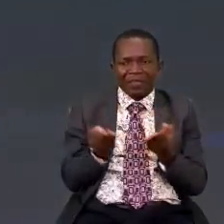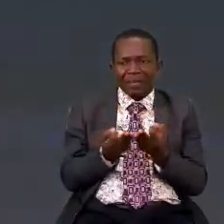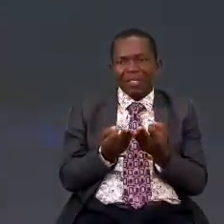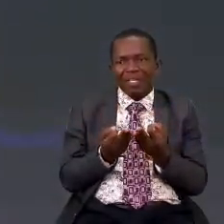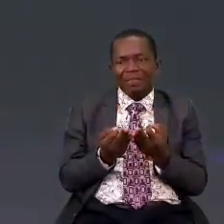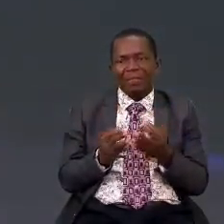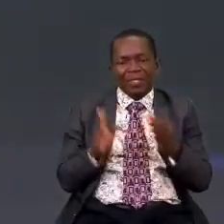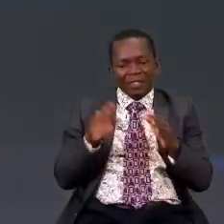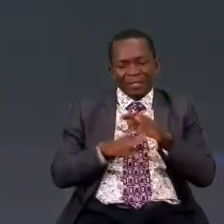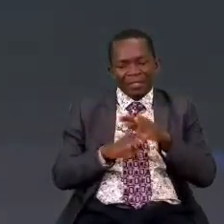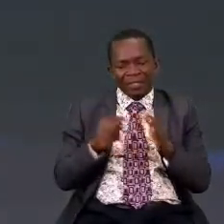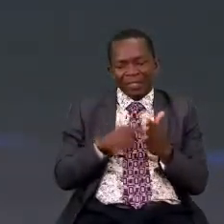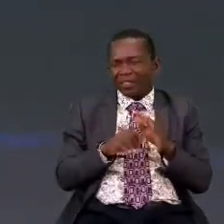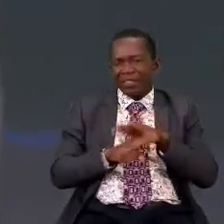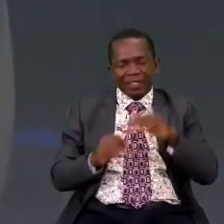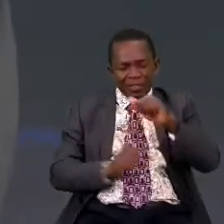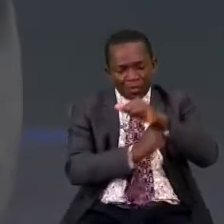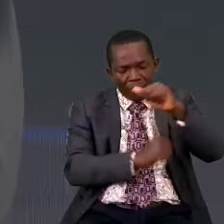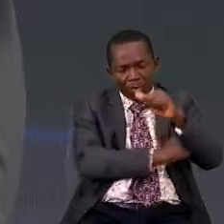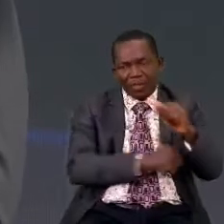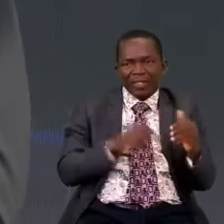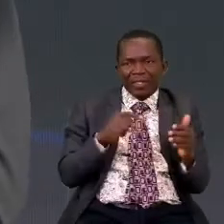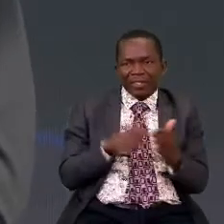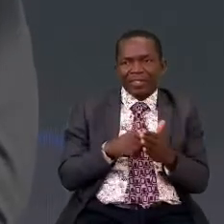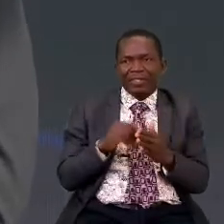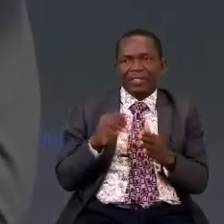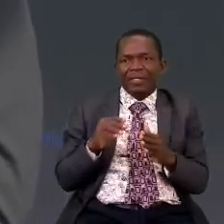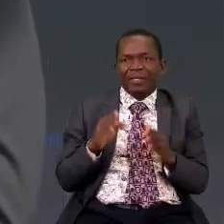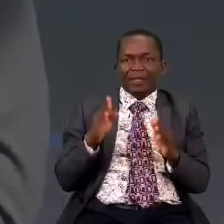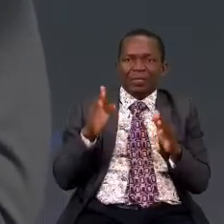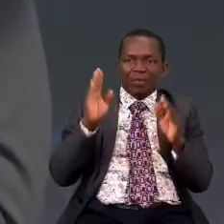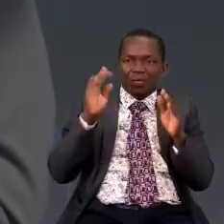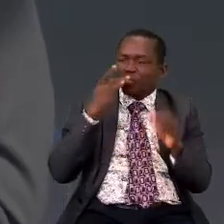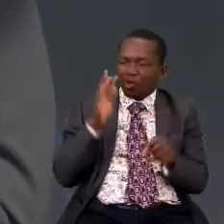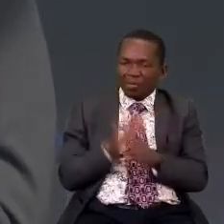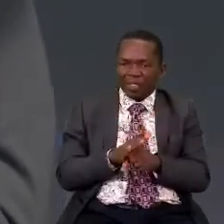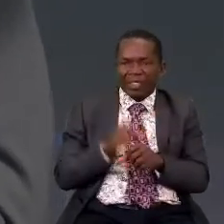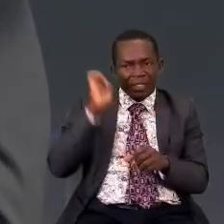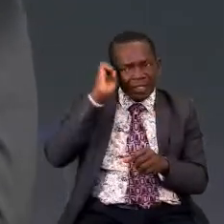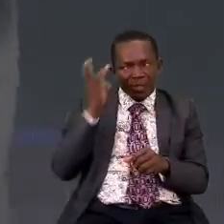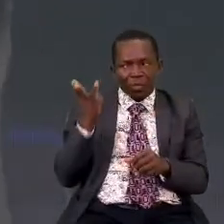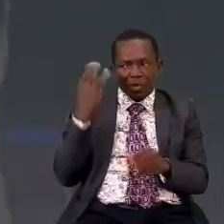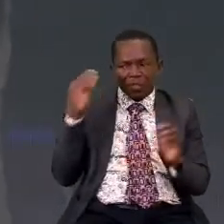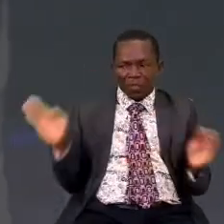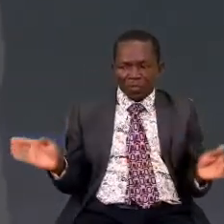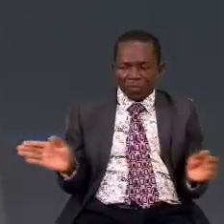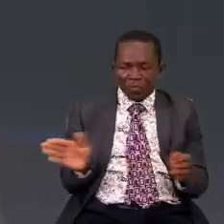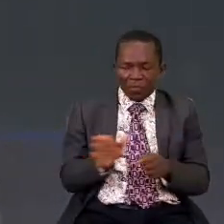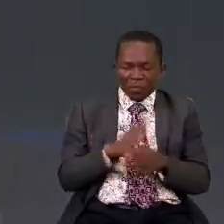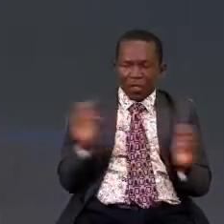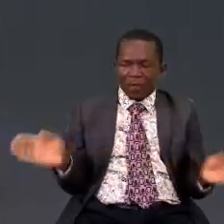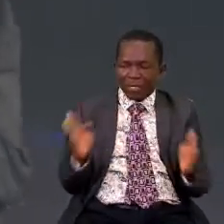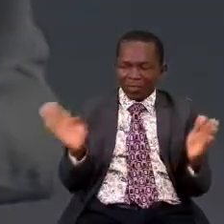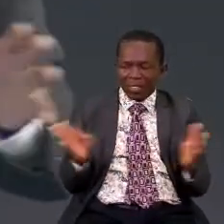his mind was telling him, Abraham, don't make a fool of yourself. You know that at